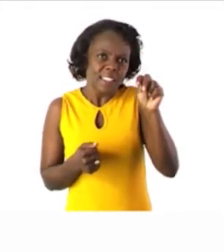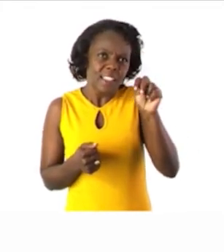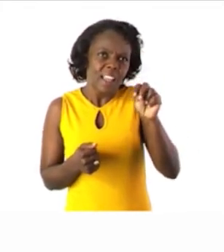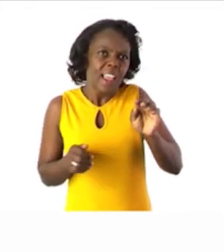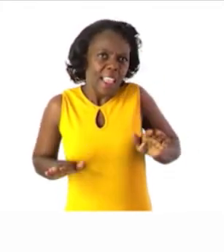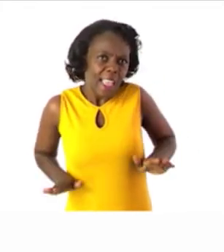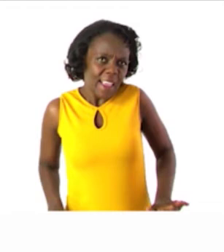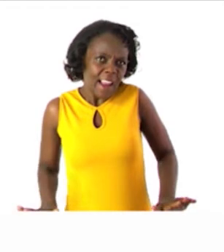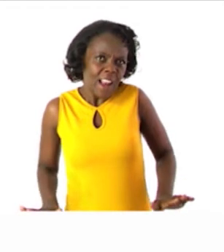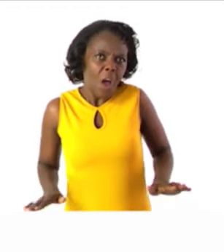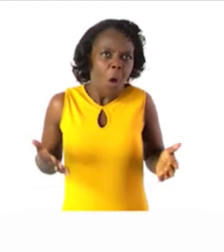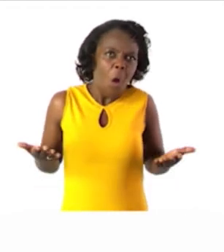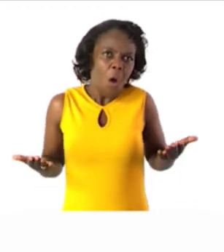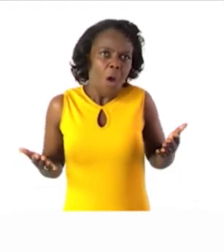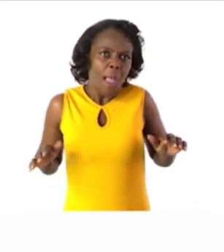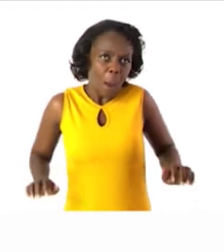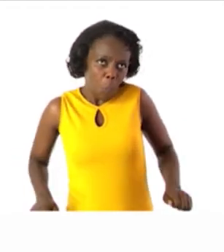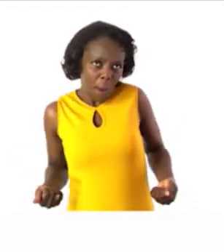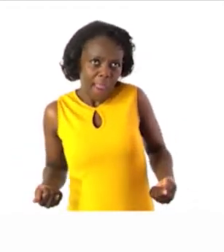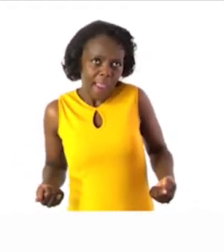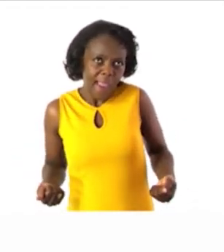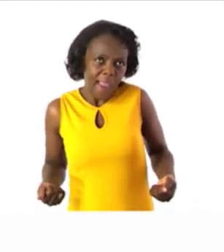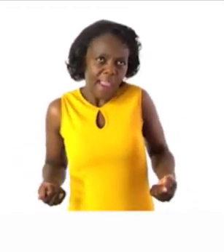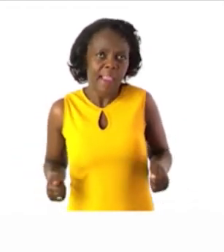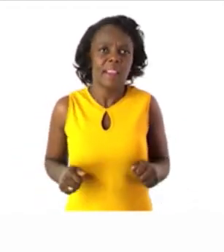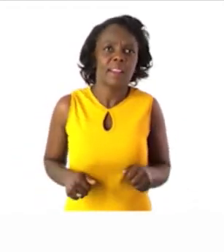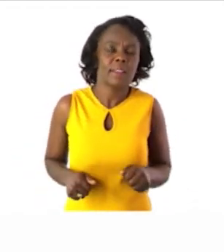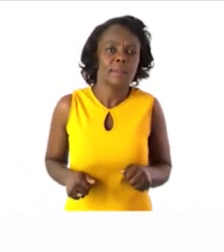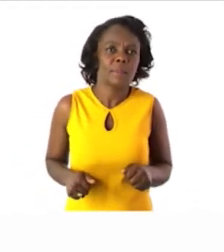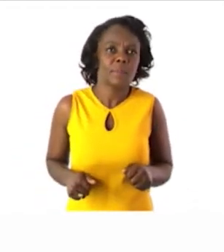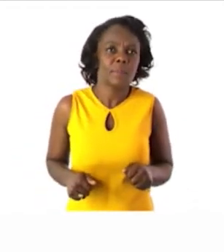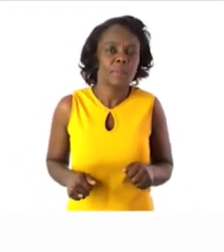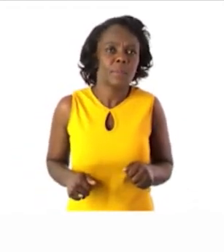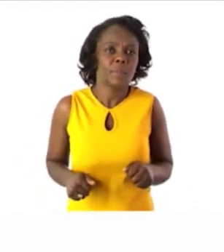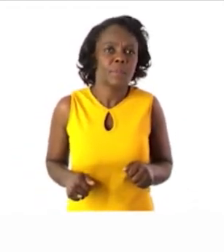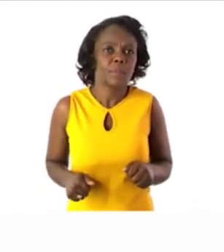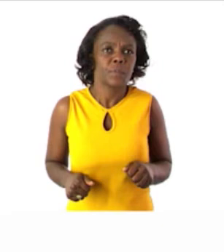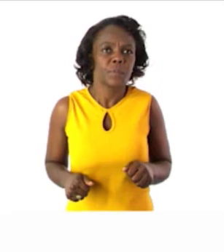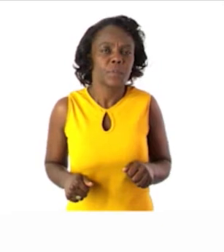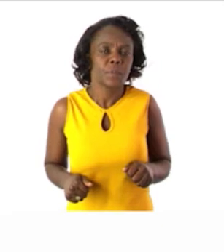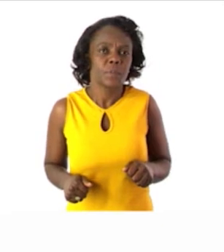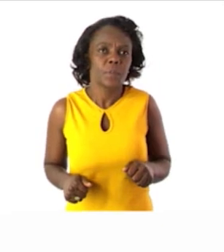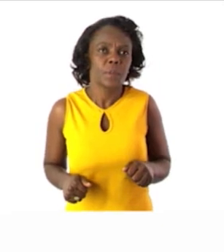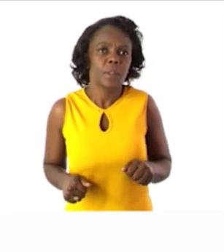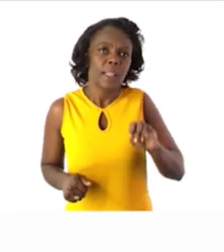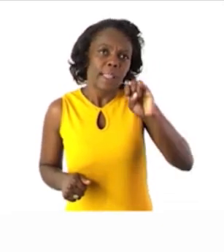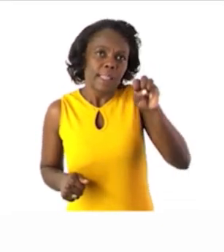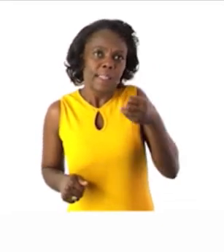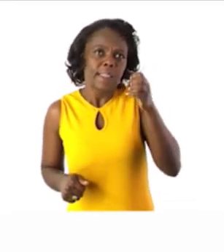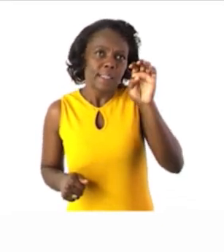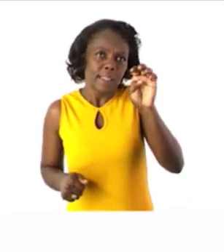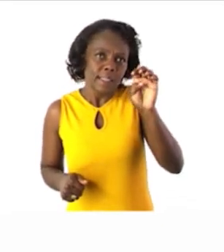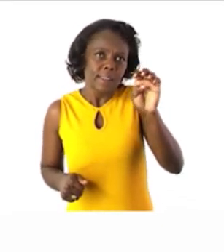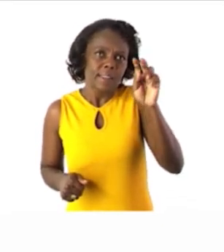the person that you are talking about. You have to identify them by their names. Is Jen a boy or Jen is a